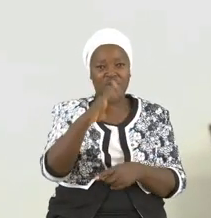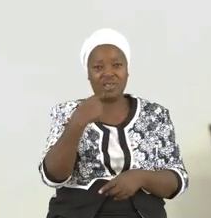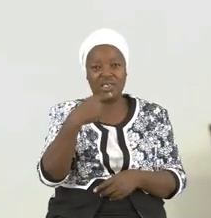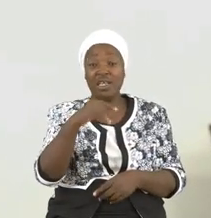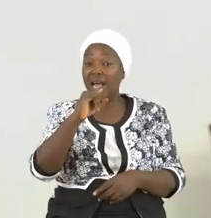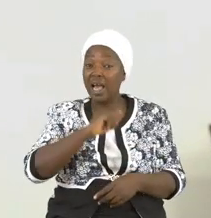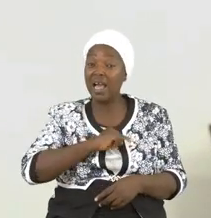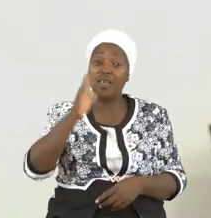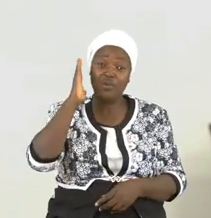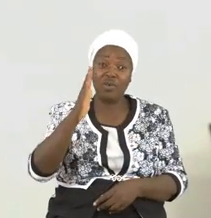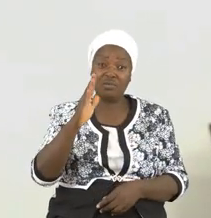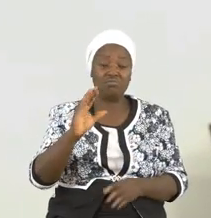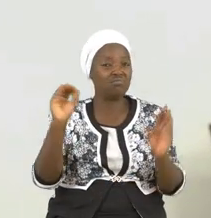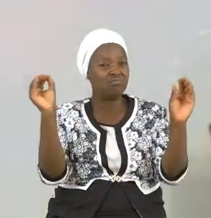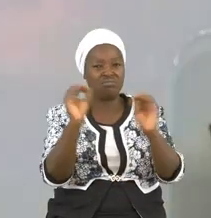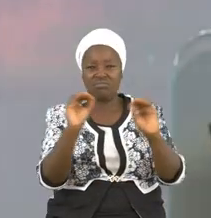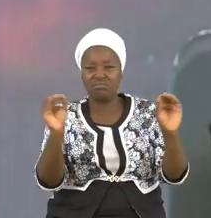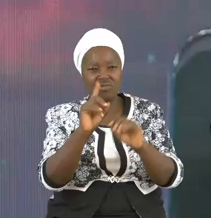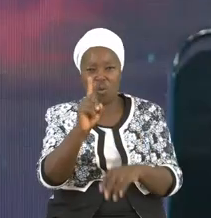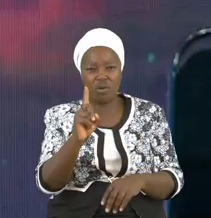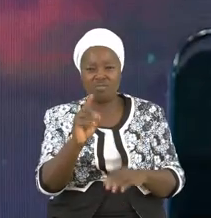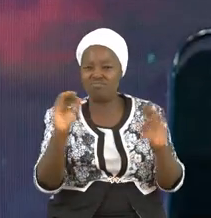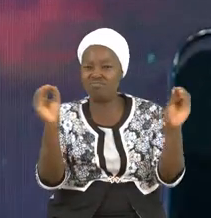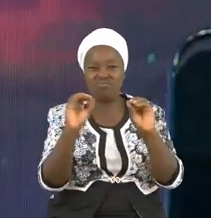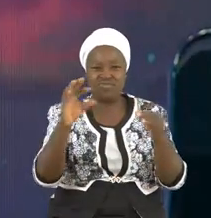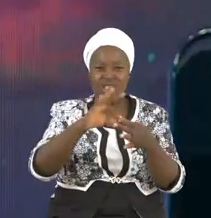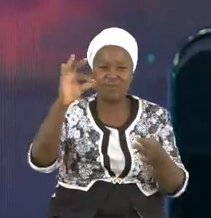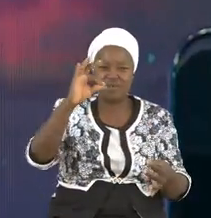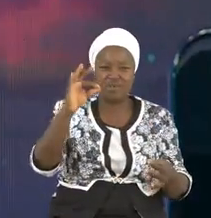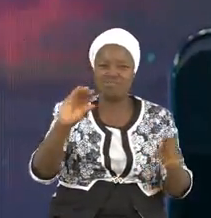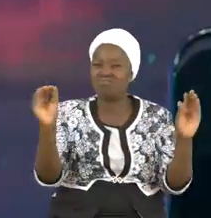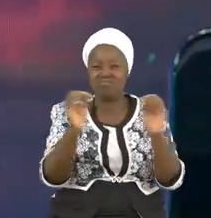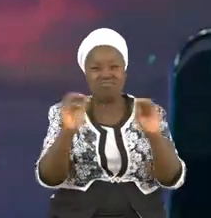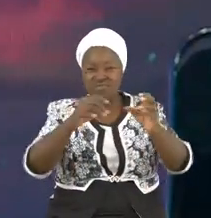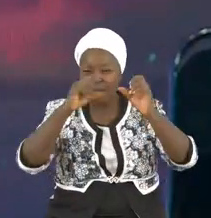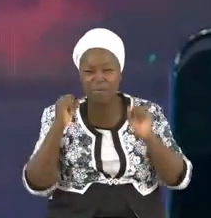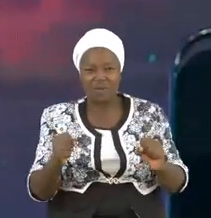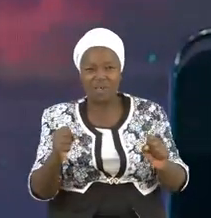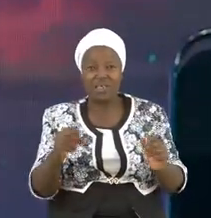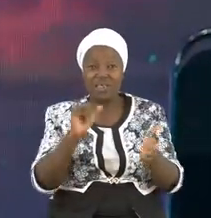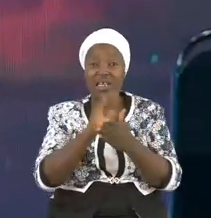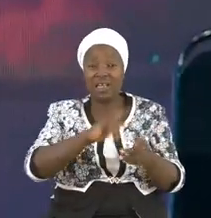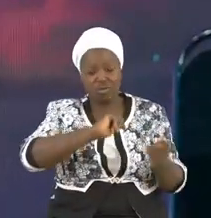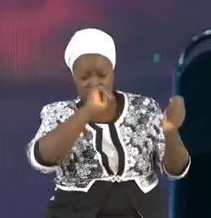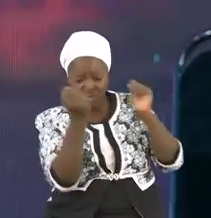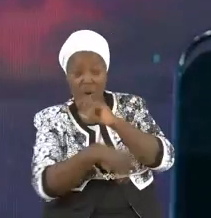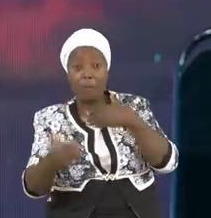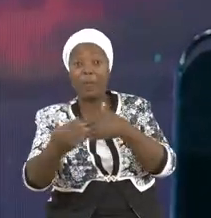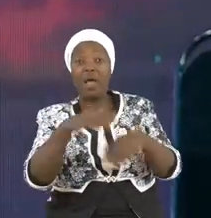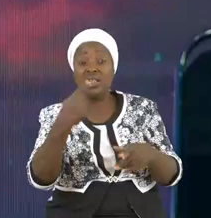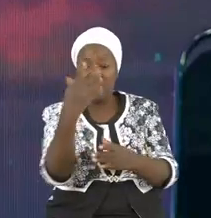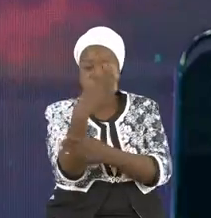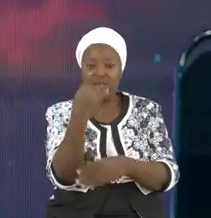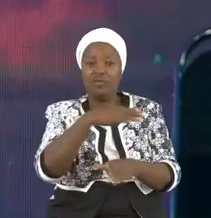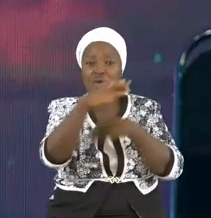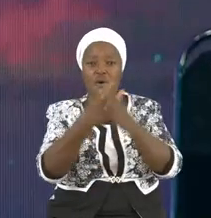no one, there's no spirit, there's no power that can turn back the hand of the Almighty